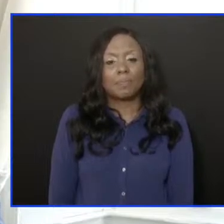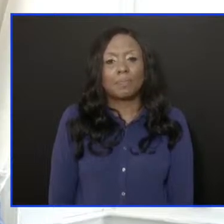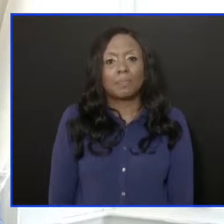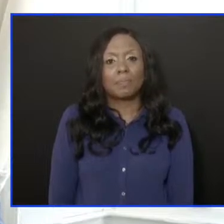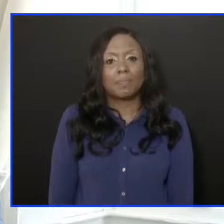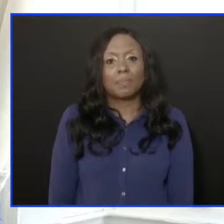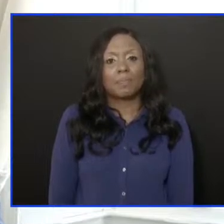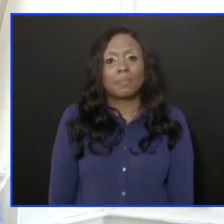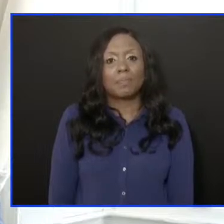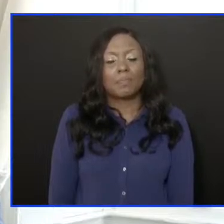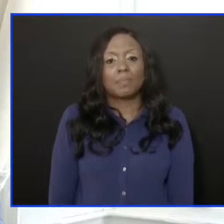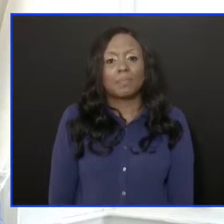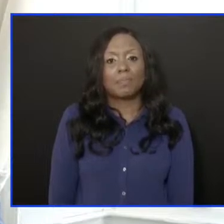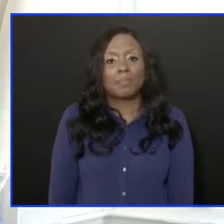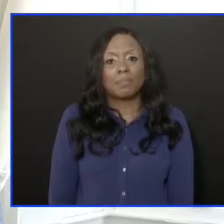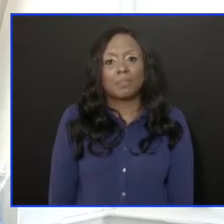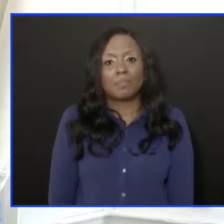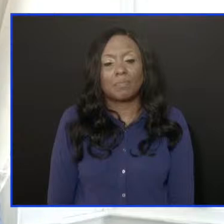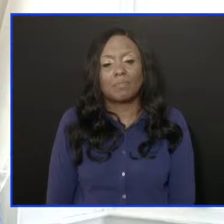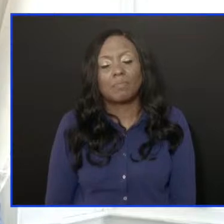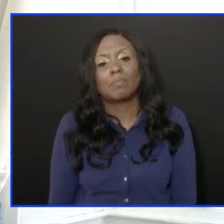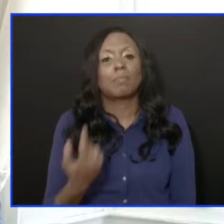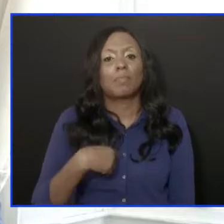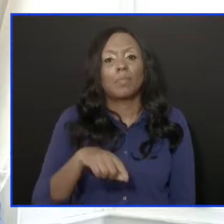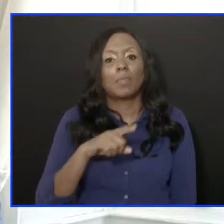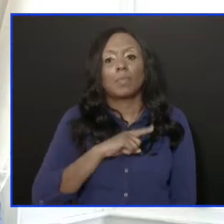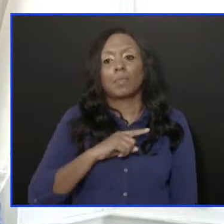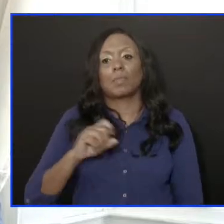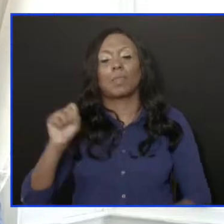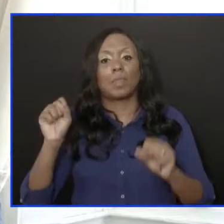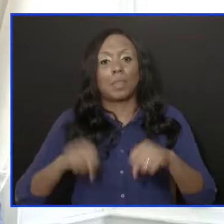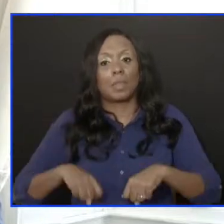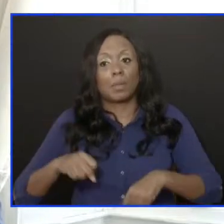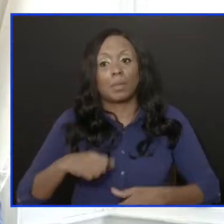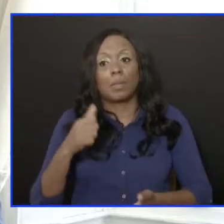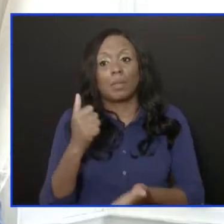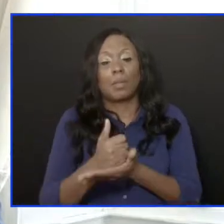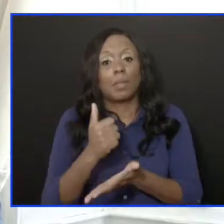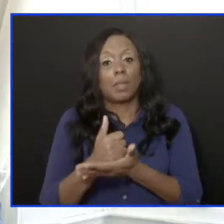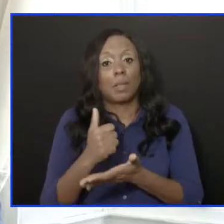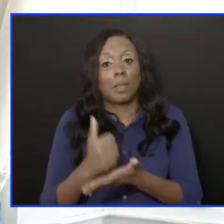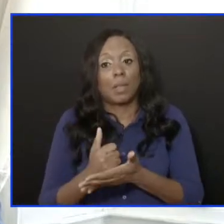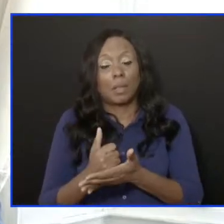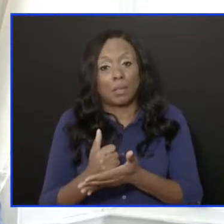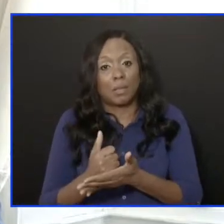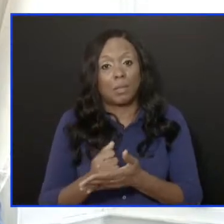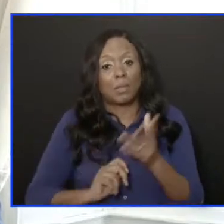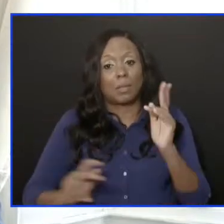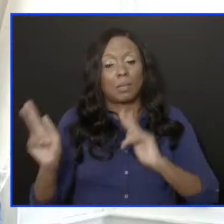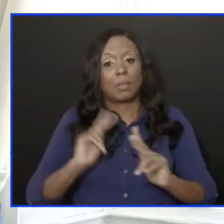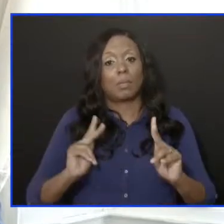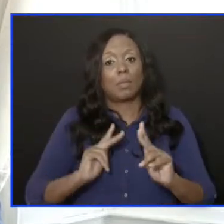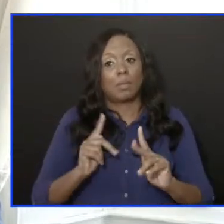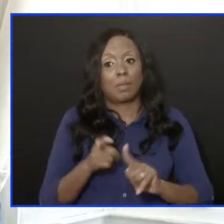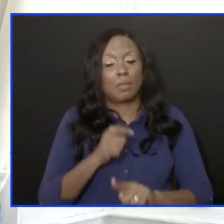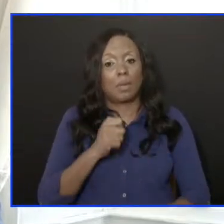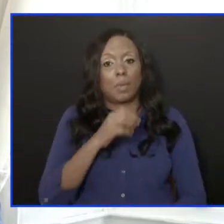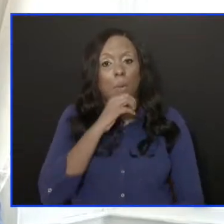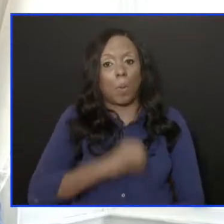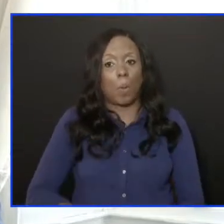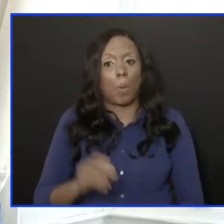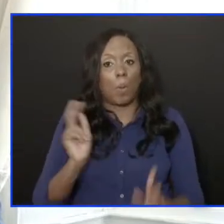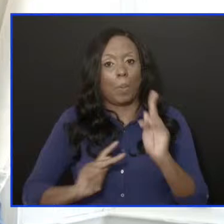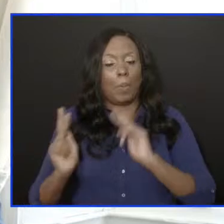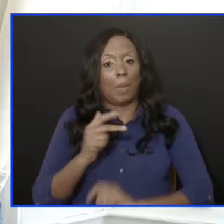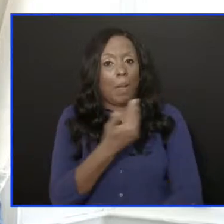skillfully manage as many patients as we possibly could in the geriatric hospital, and now we're out of that particular zone. And I think that's